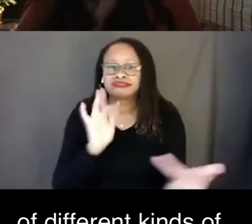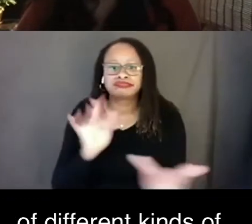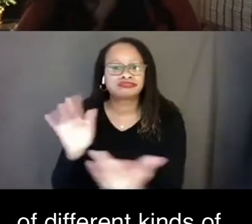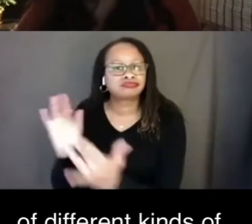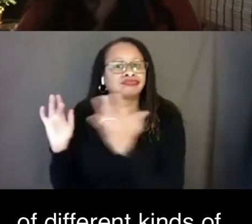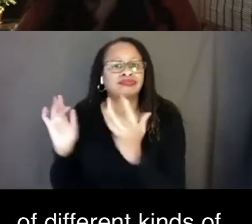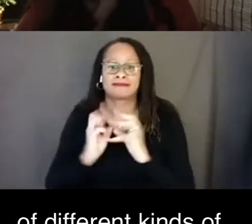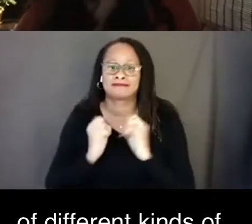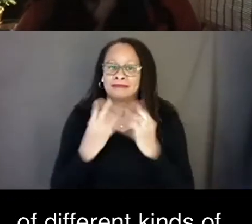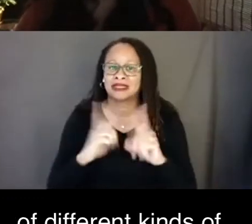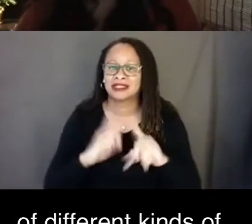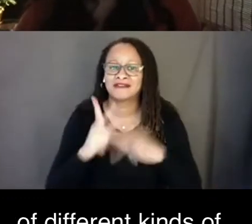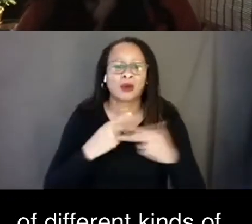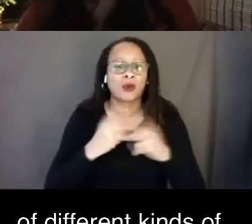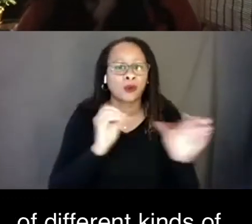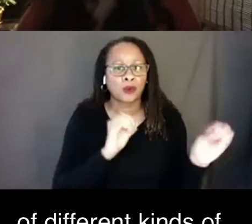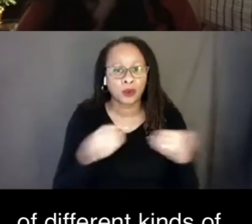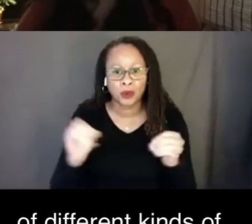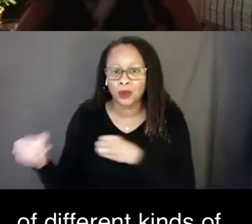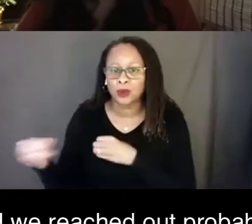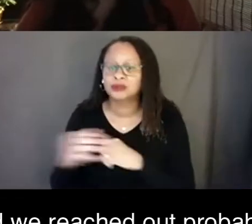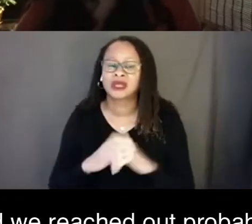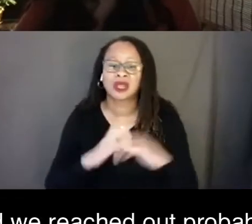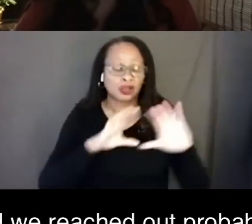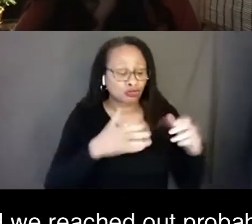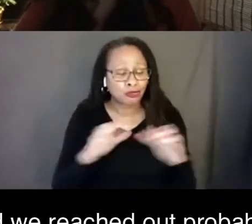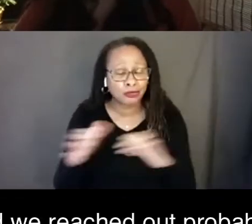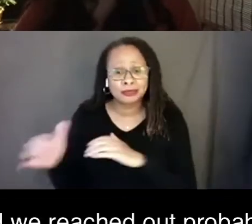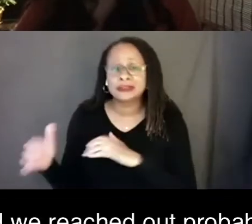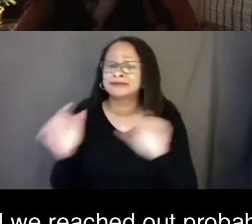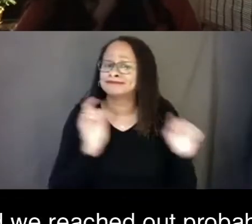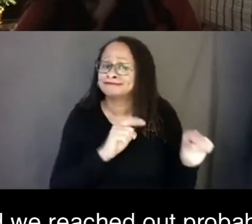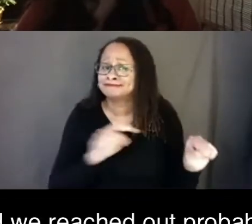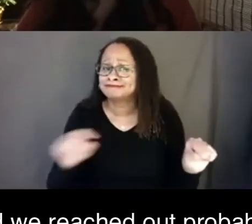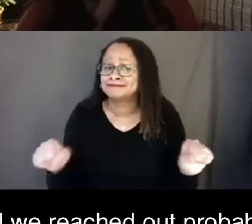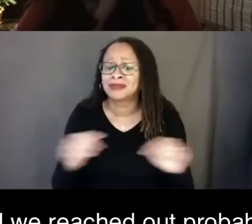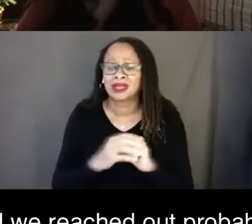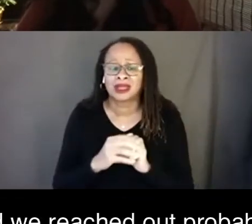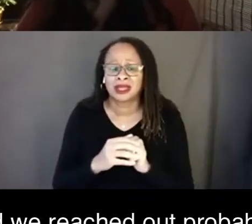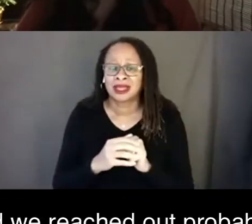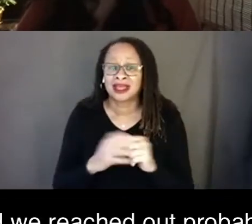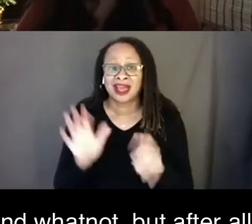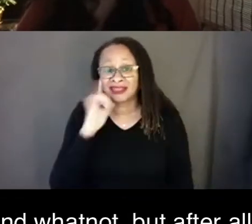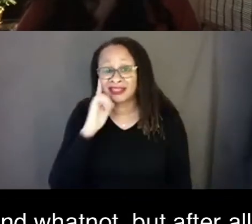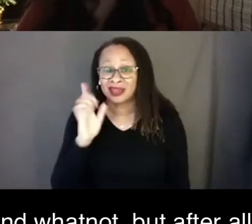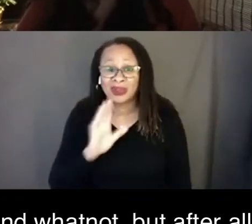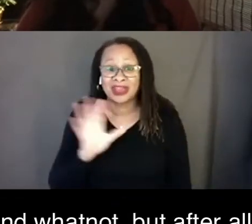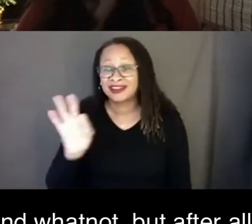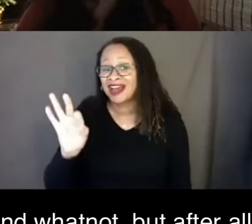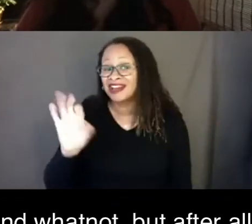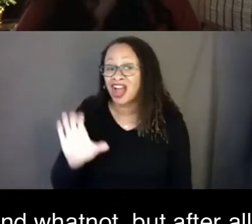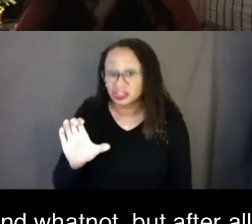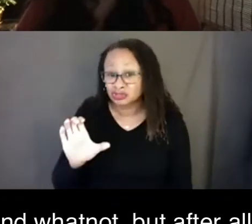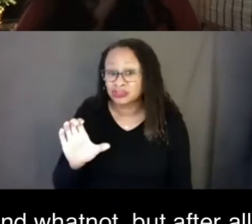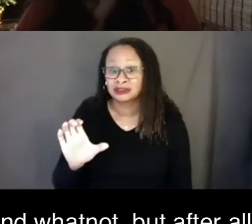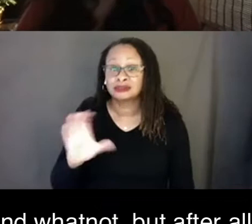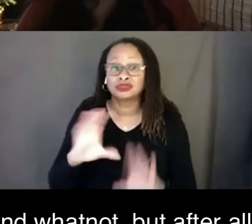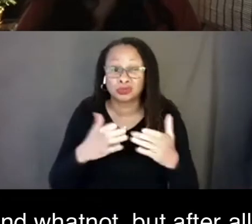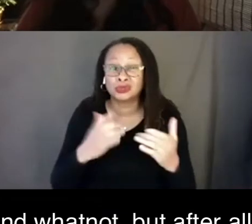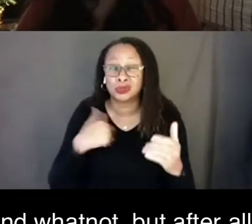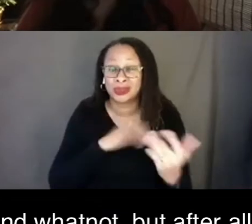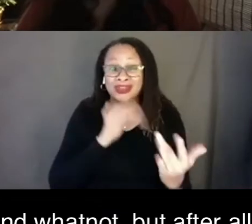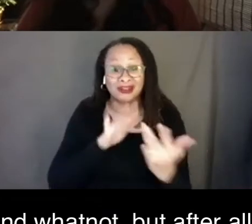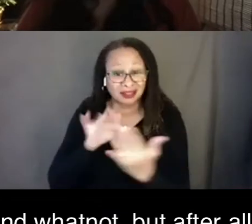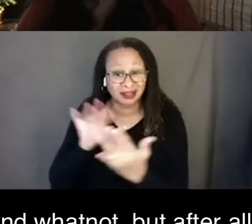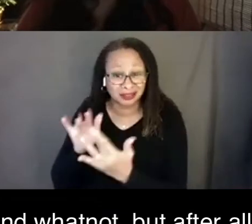organizations, to, you know, the groups, and we reached out probably like about 900 groups and whatnot. But you